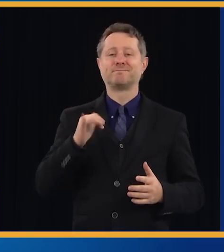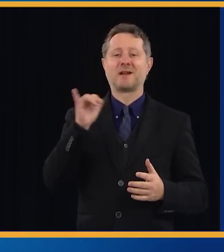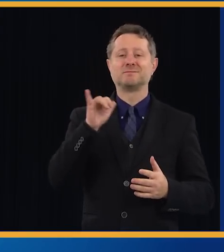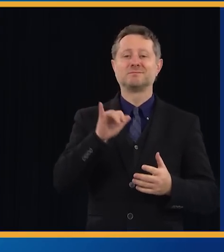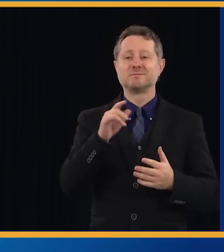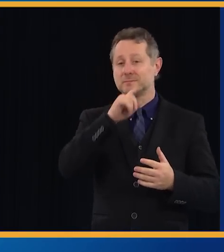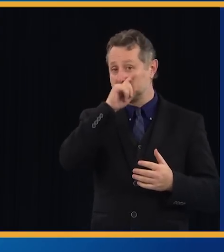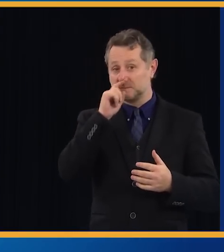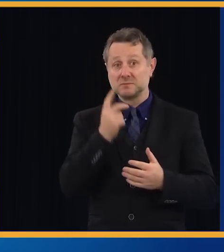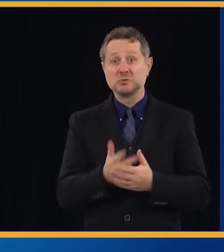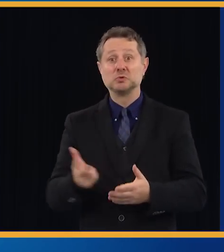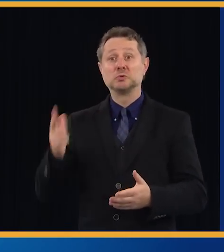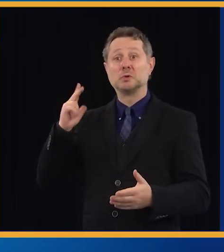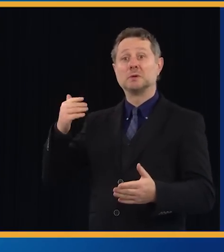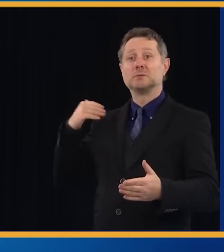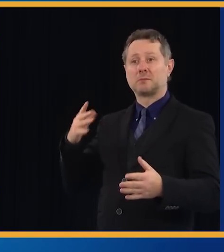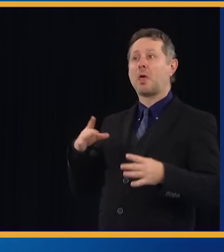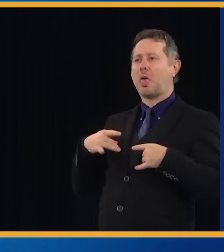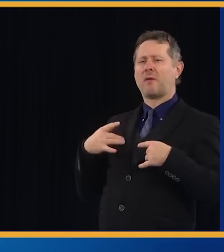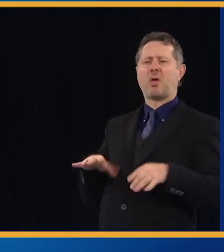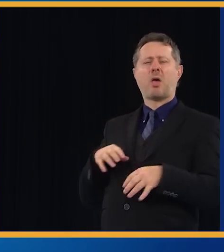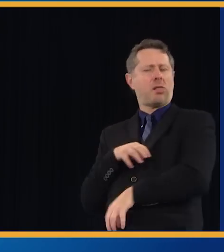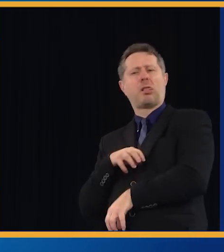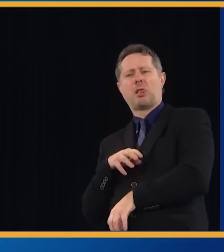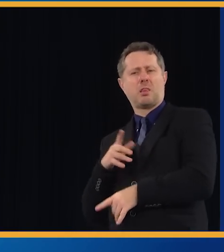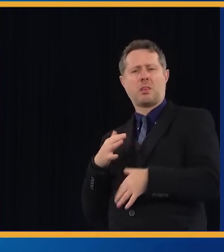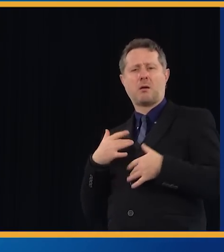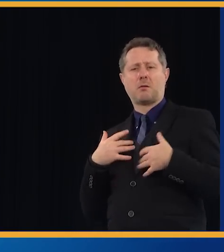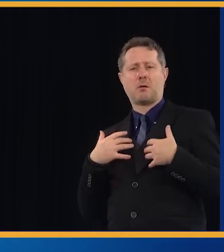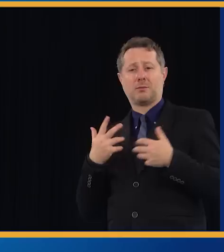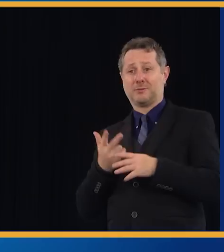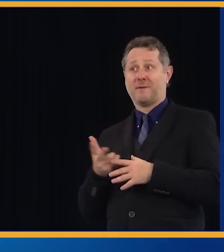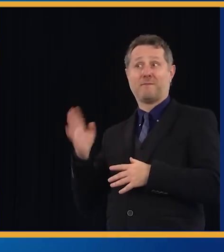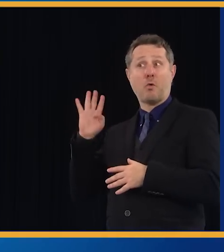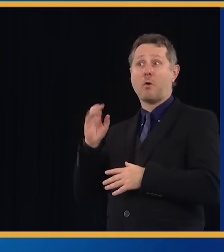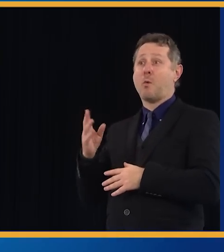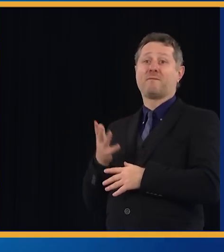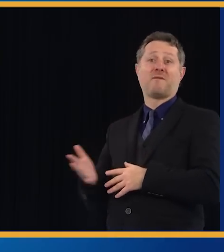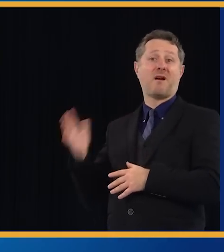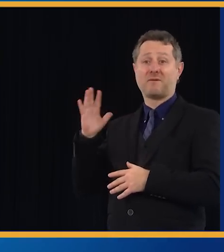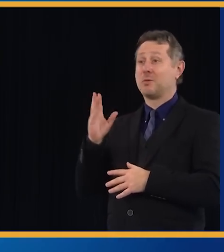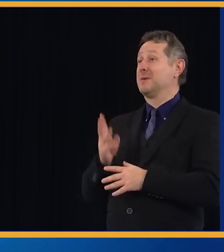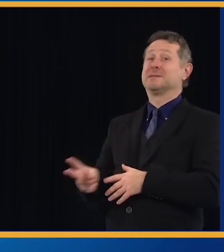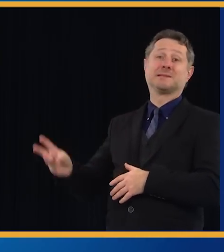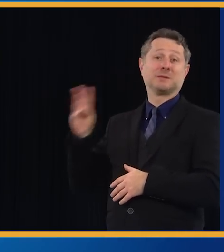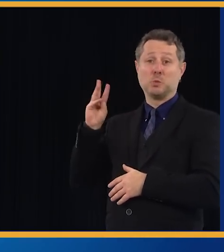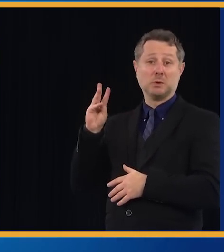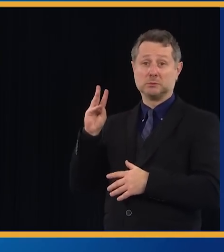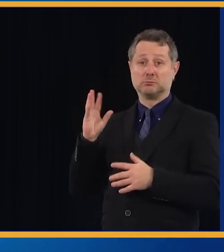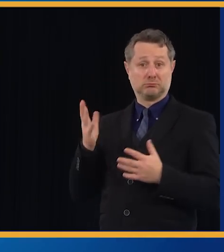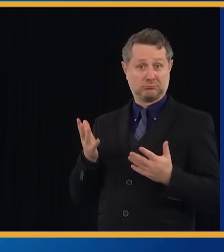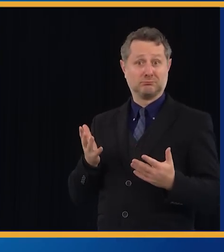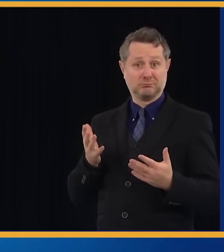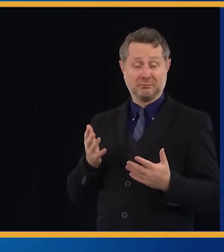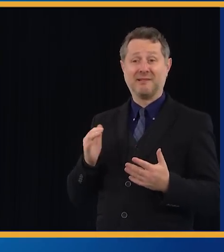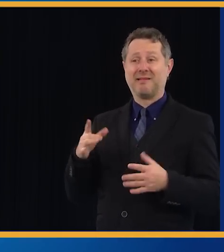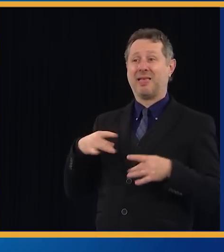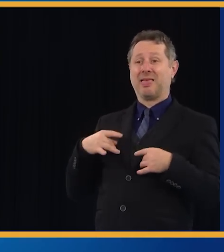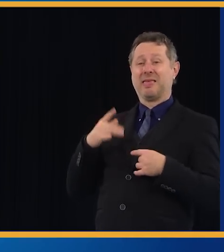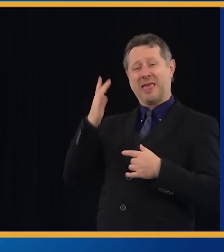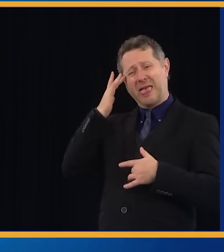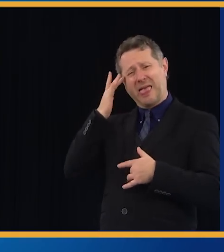right? 4 weeks ago, 5 weeks ago, 6 weeks ago, but they had the virus, they developed